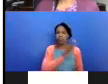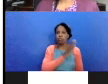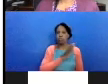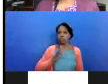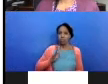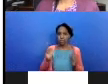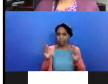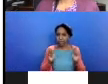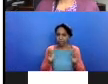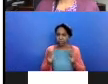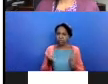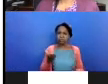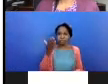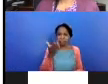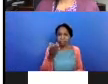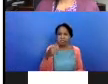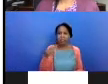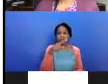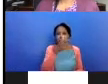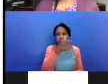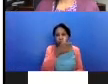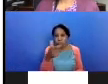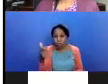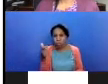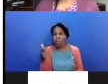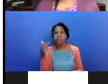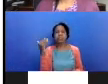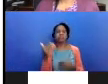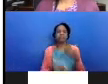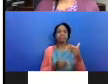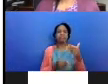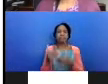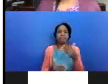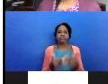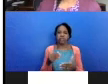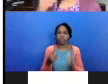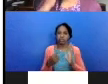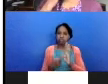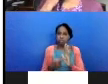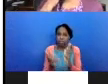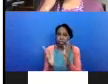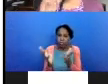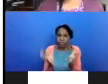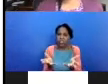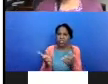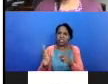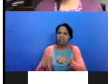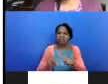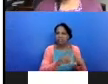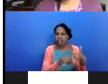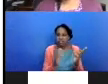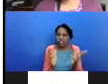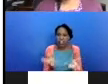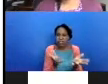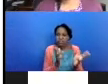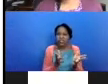it, and then it kept growing. Then it moved into publishing and presenting and that kind of stuff. But we were very nervous in